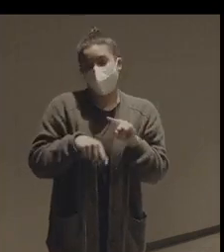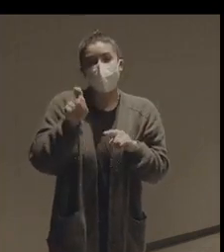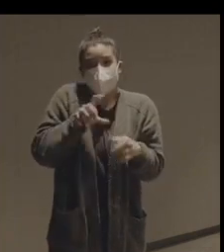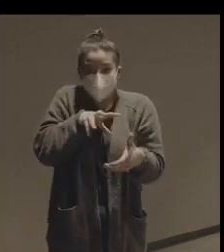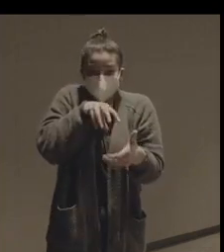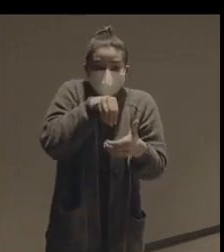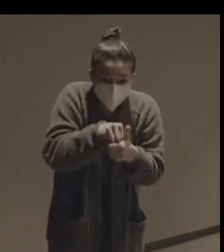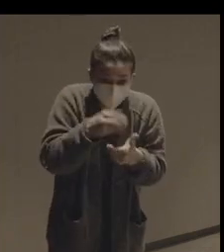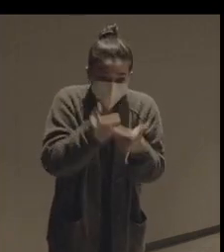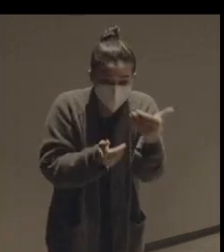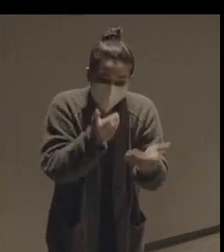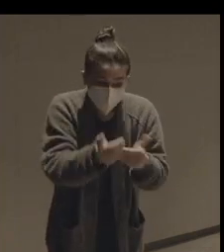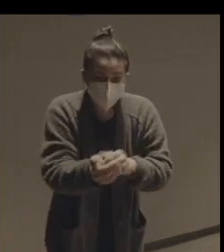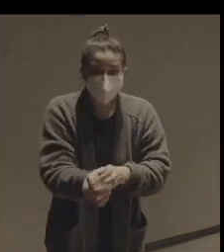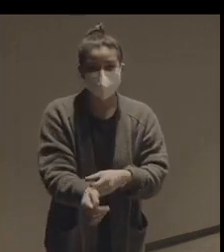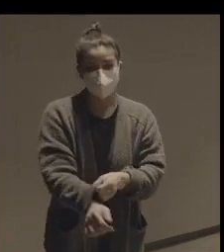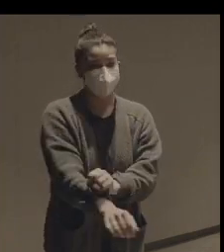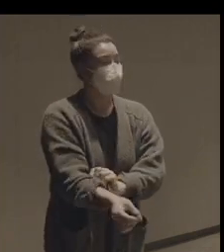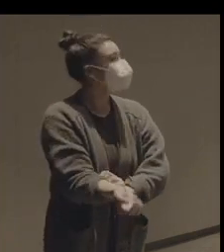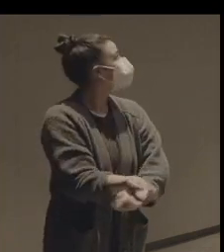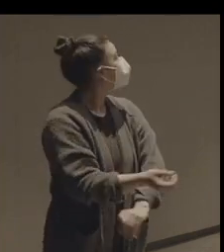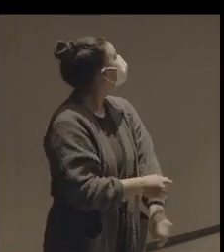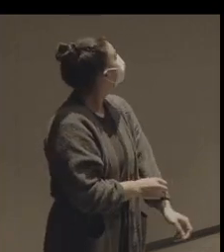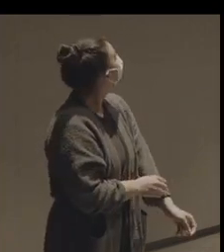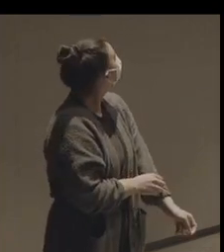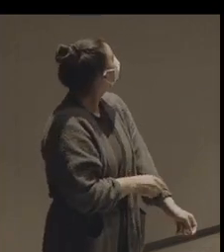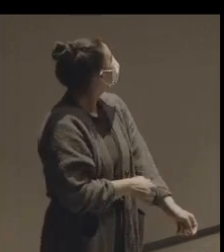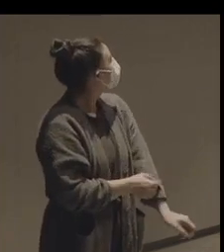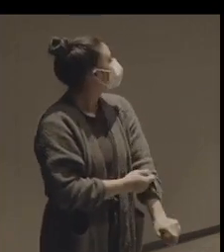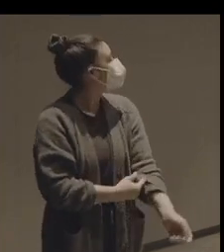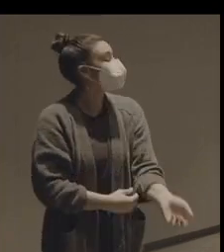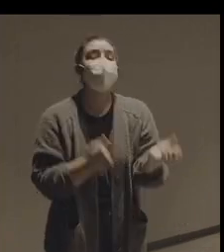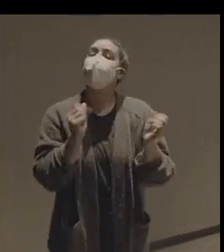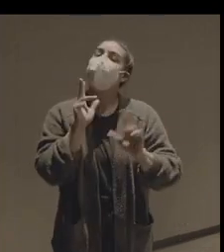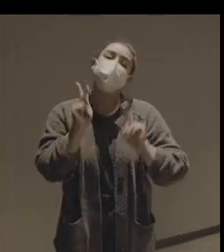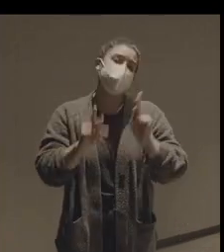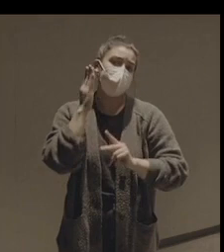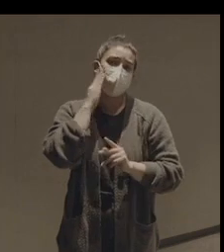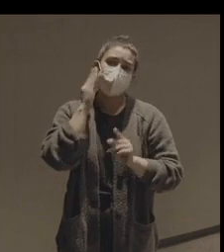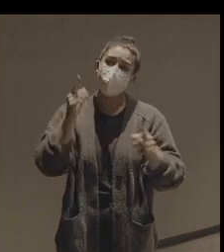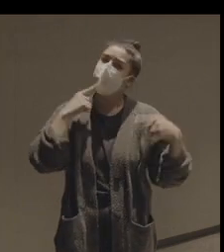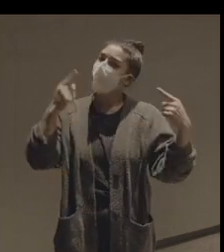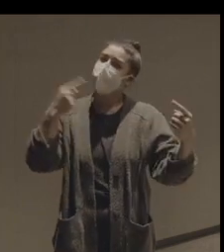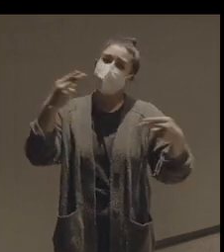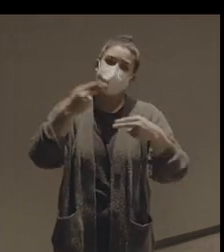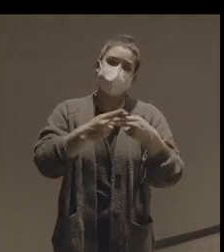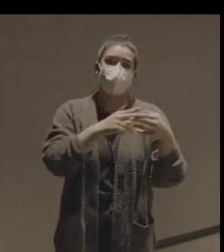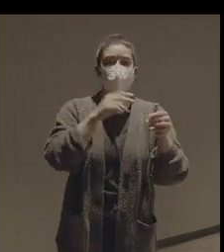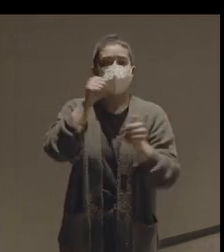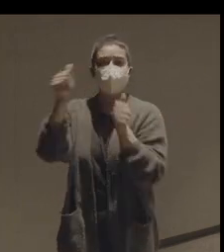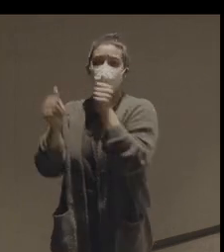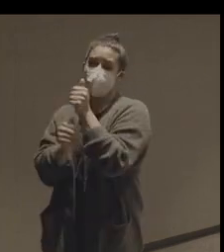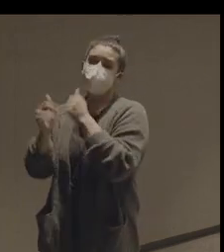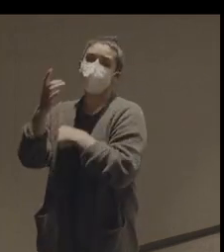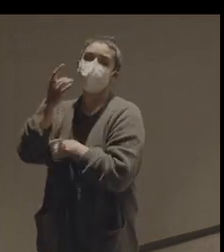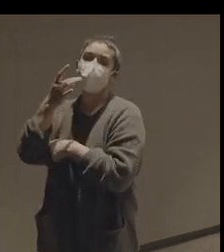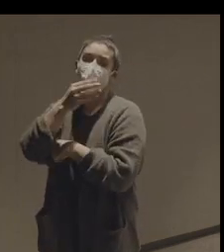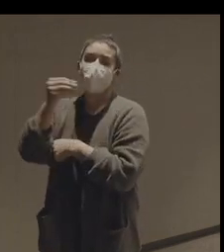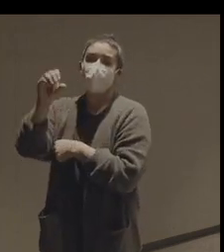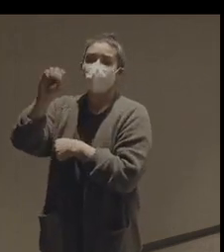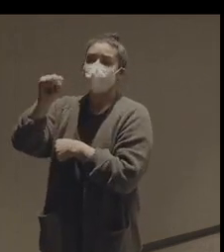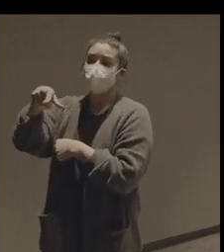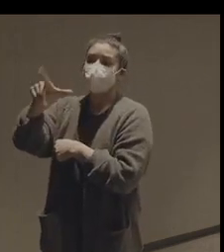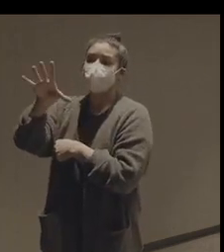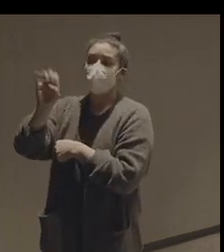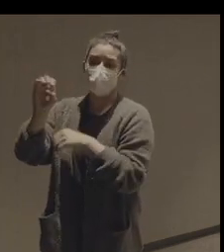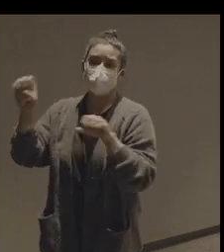So many of us have already heard Lawrence Wechsler, Michael Govan, and David Chicky, as well as Helen Pashgian